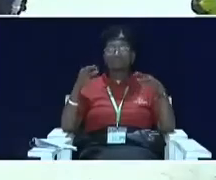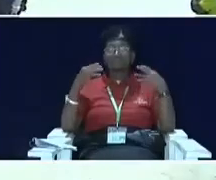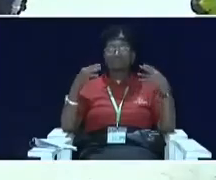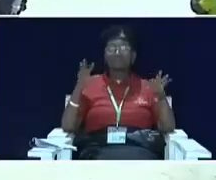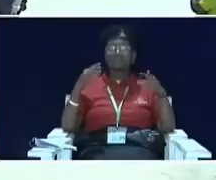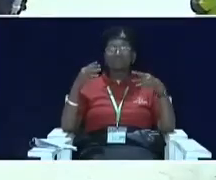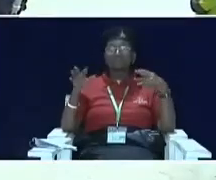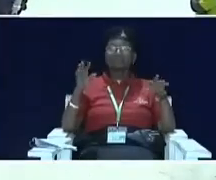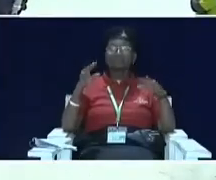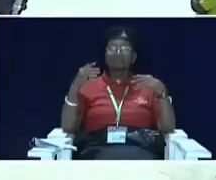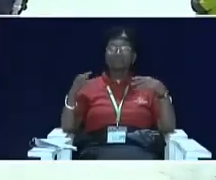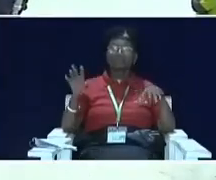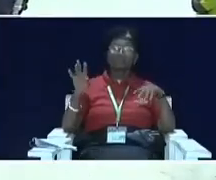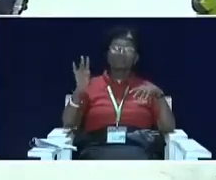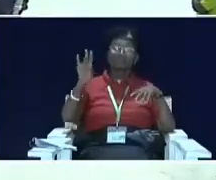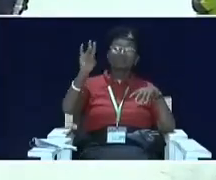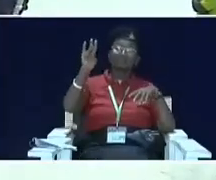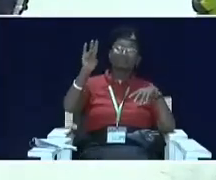Seven.